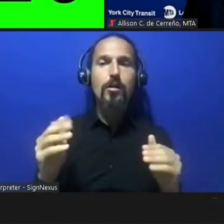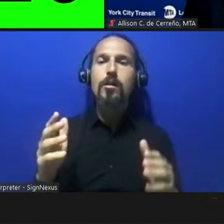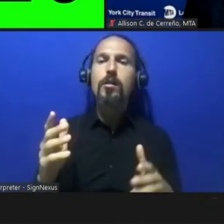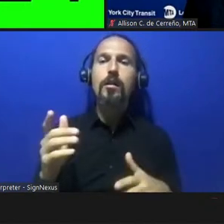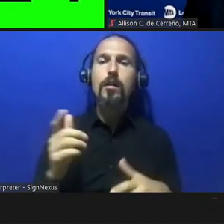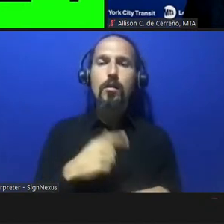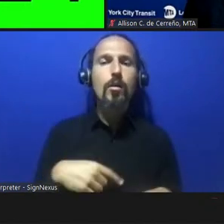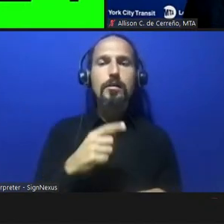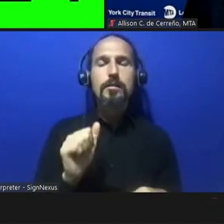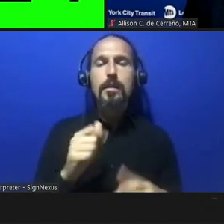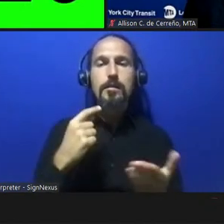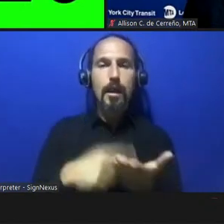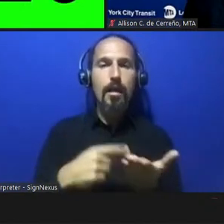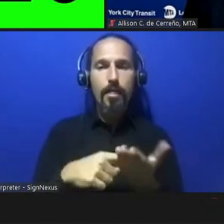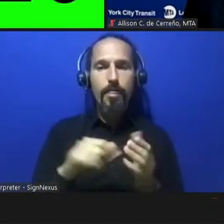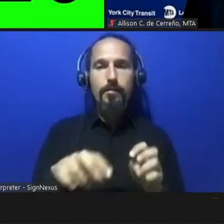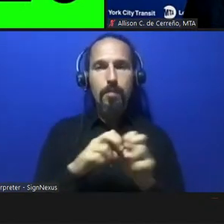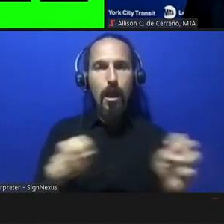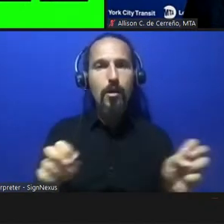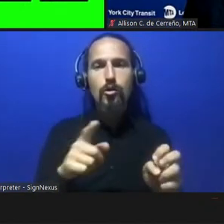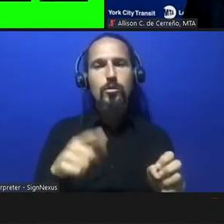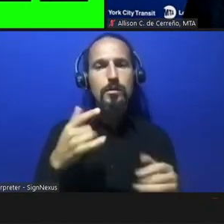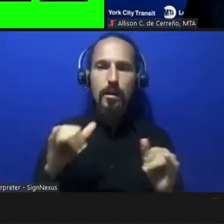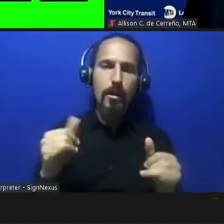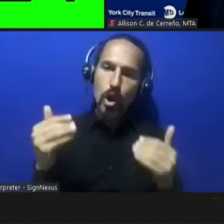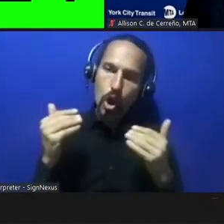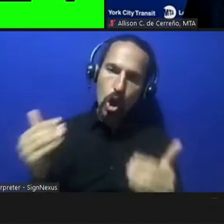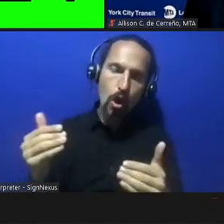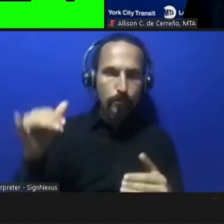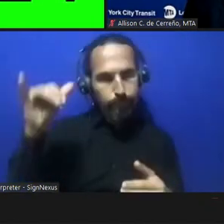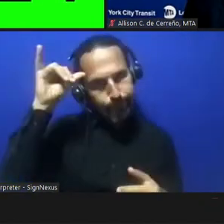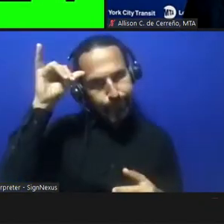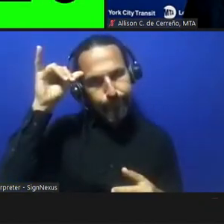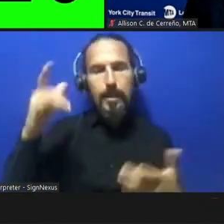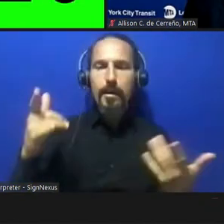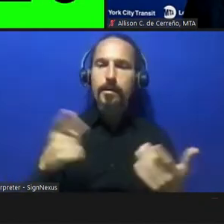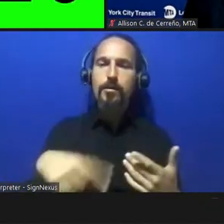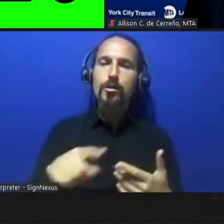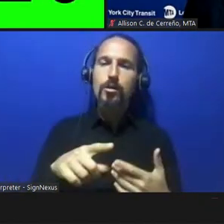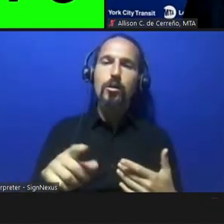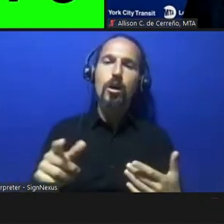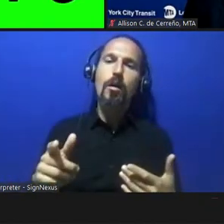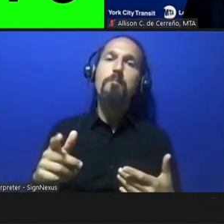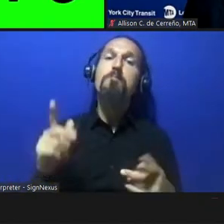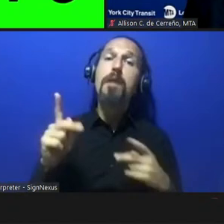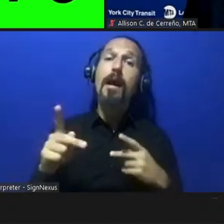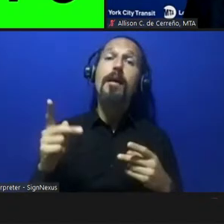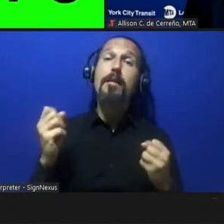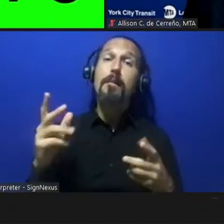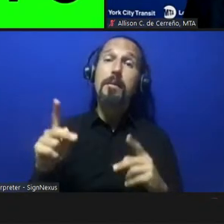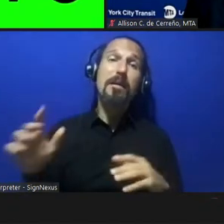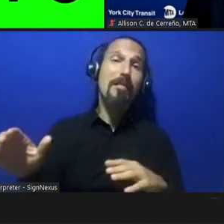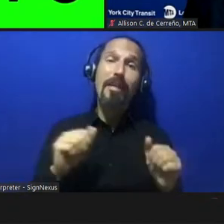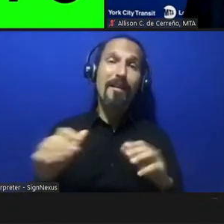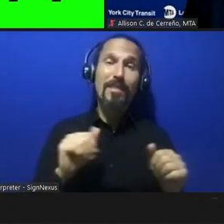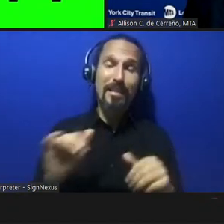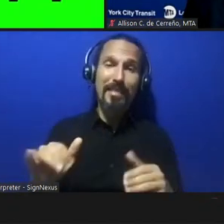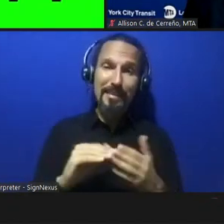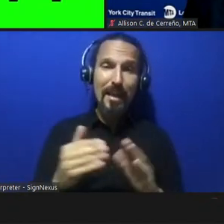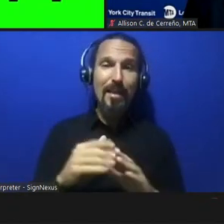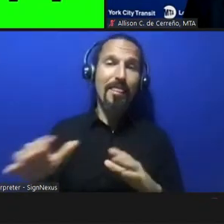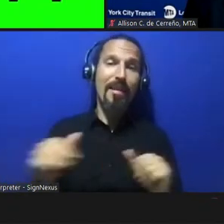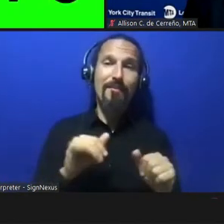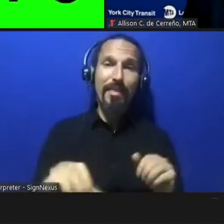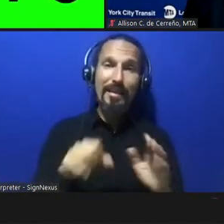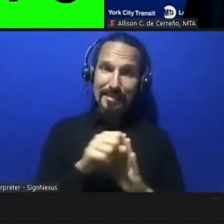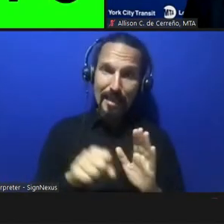we're speaking on this panel you're going to do what you want to do and it's it's you're just going to drive more people out of this city you're going to drive more people out of this state and